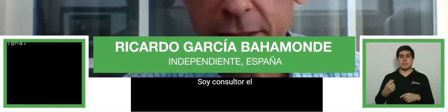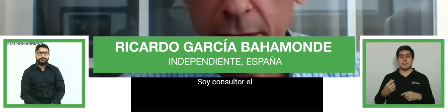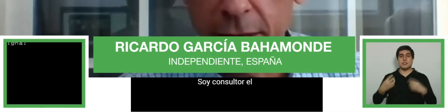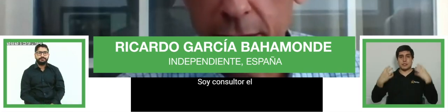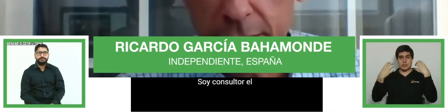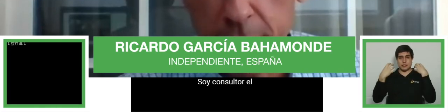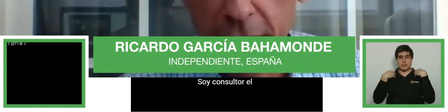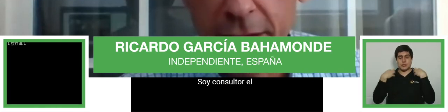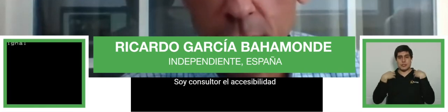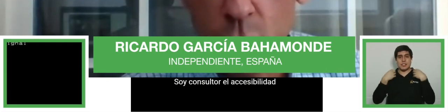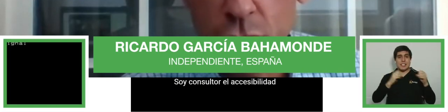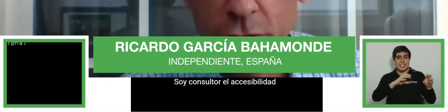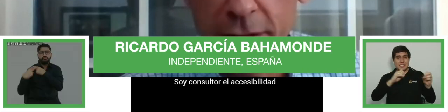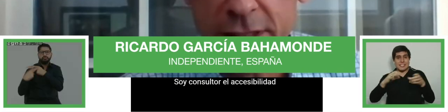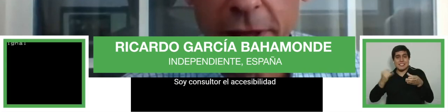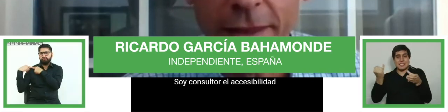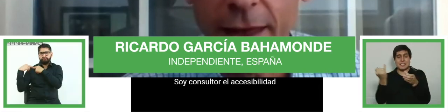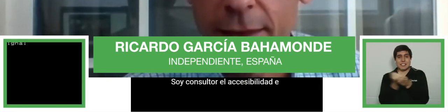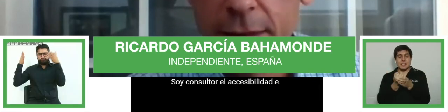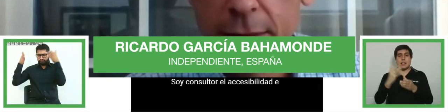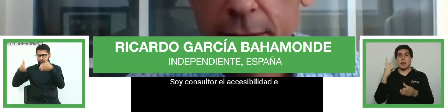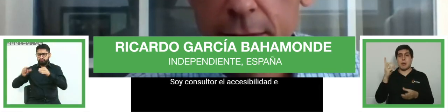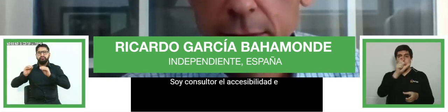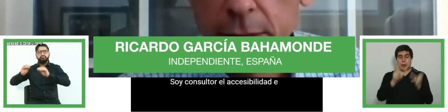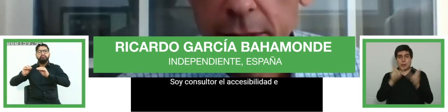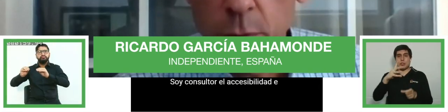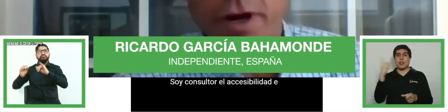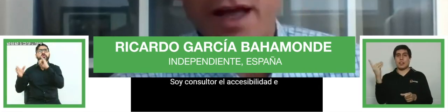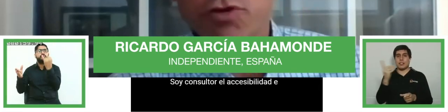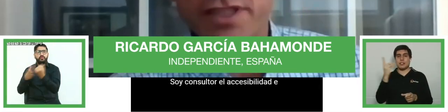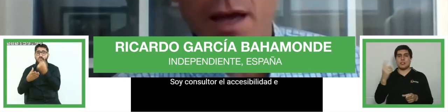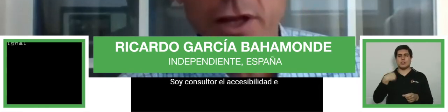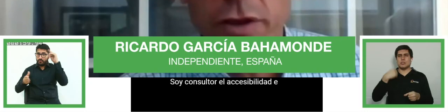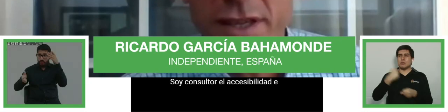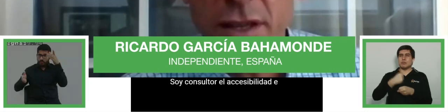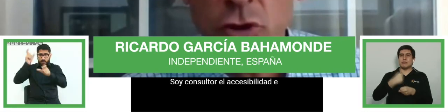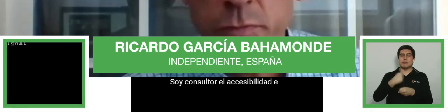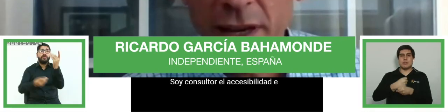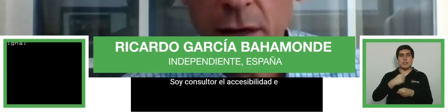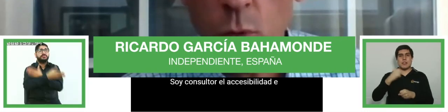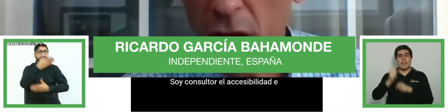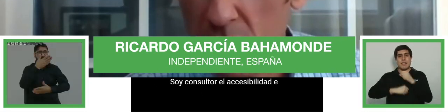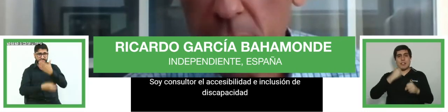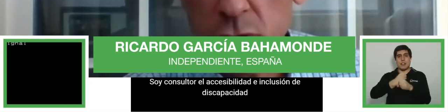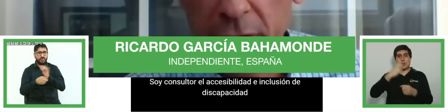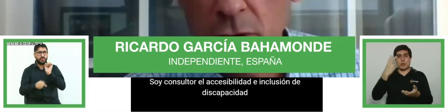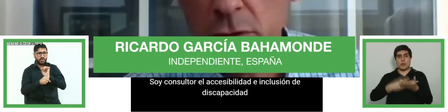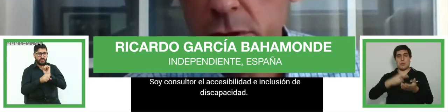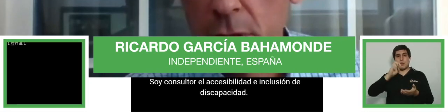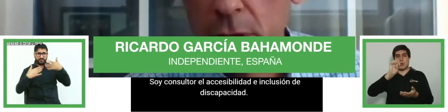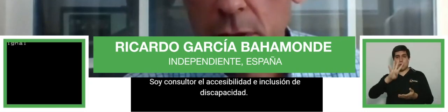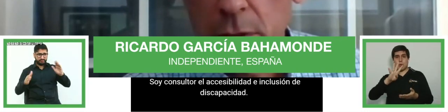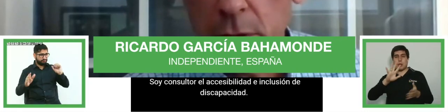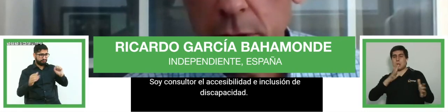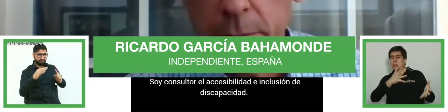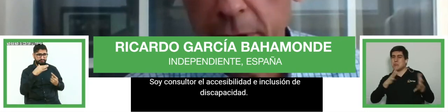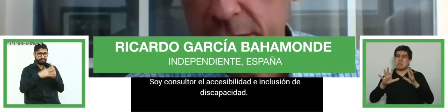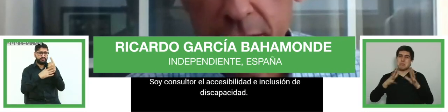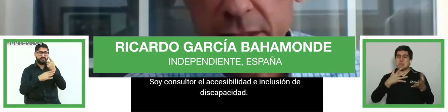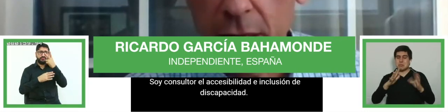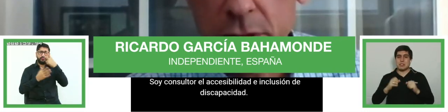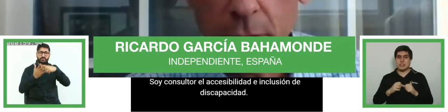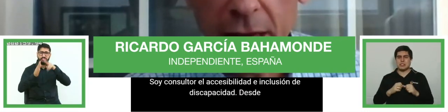for people with disabilities, and I've been working here in this area from